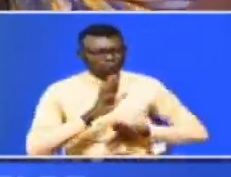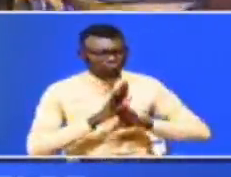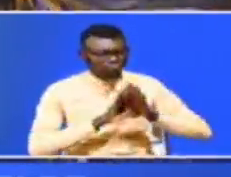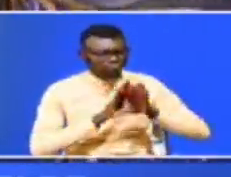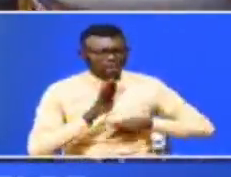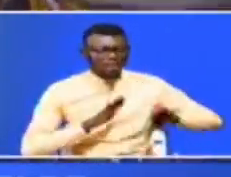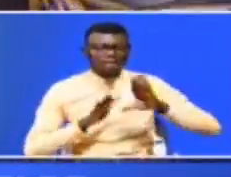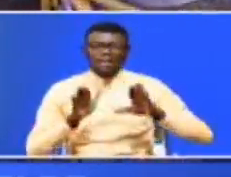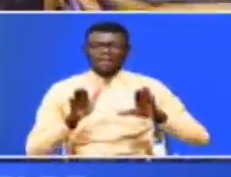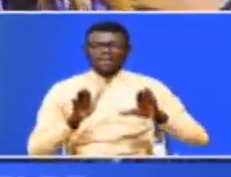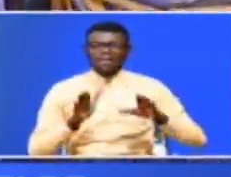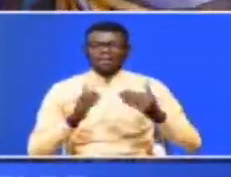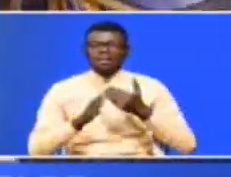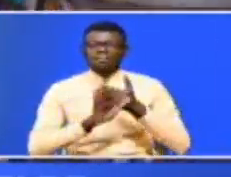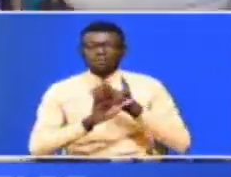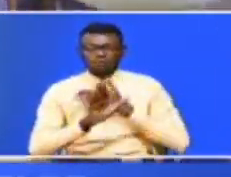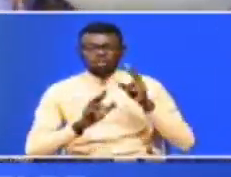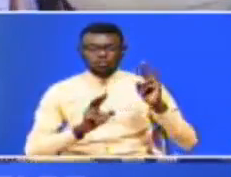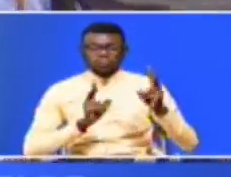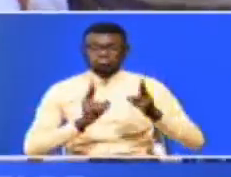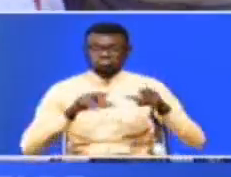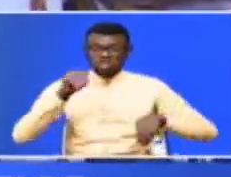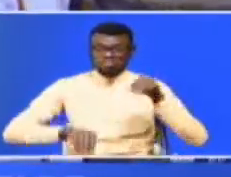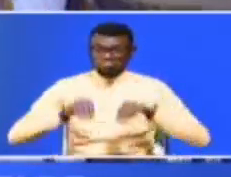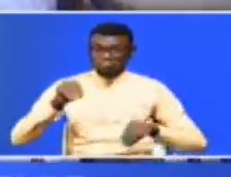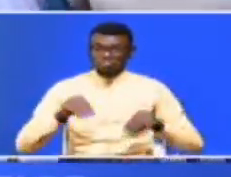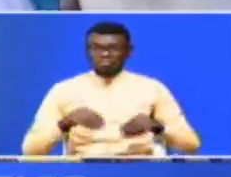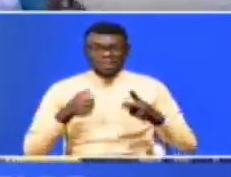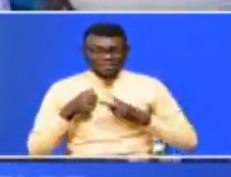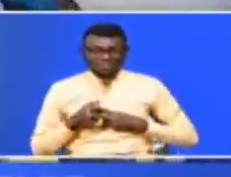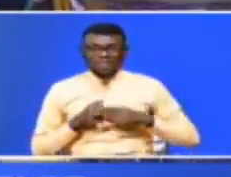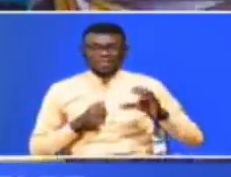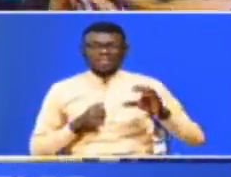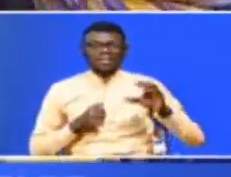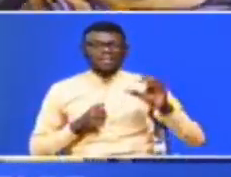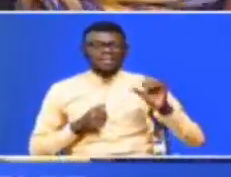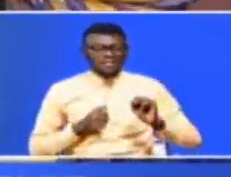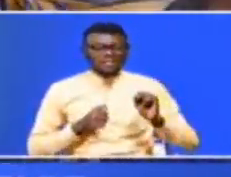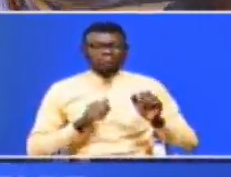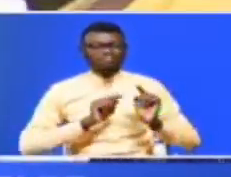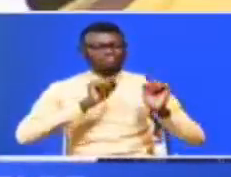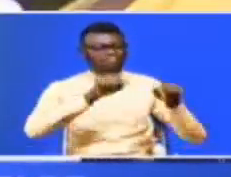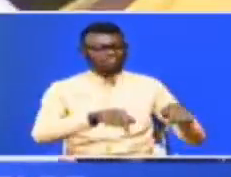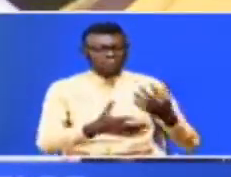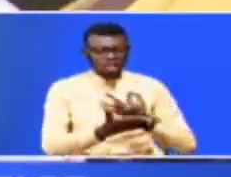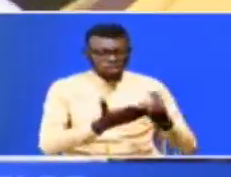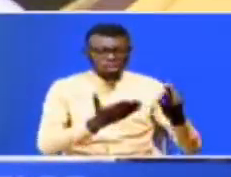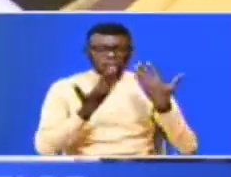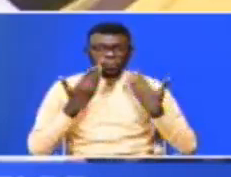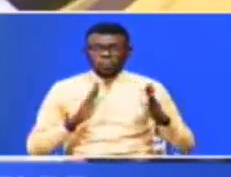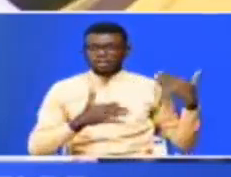region ahead of the 2022 general election. At least 7 CSs have been in the region over the last 3 weeks. With a